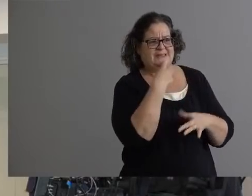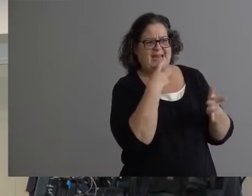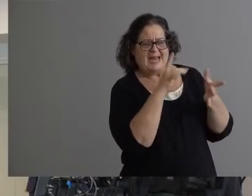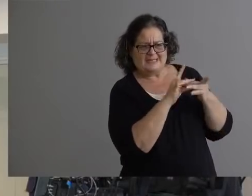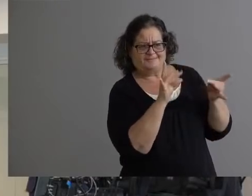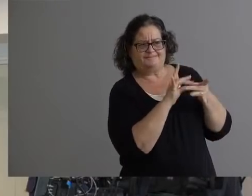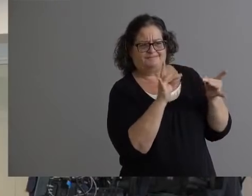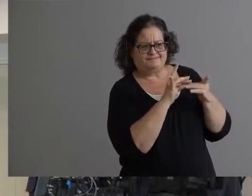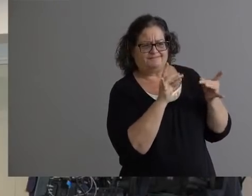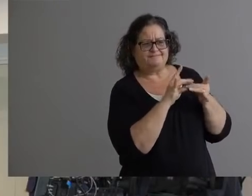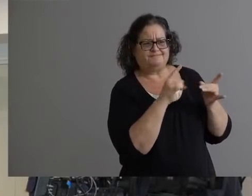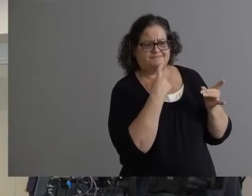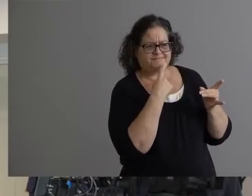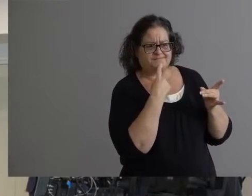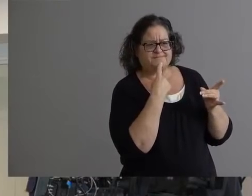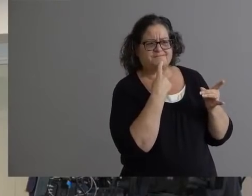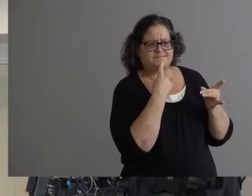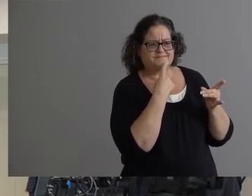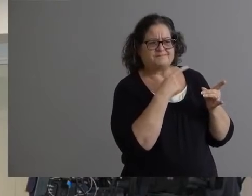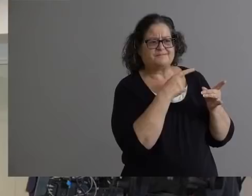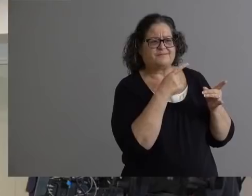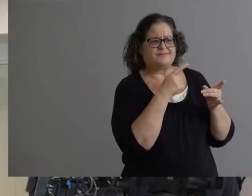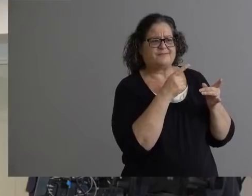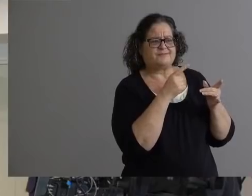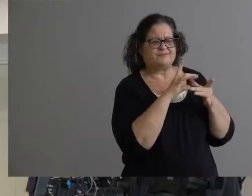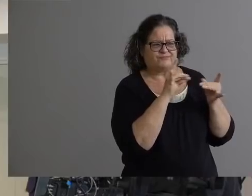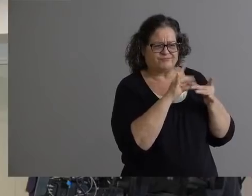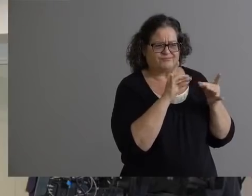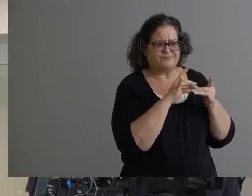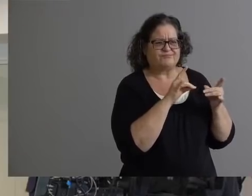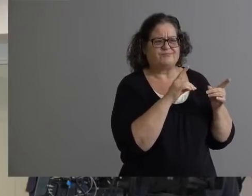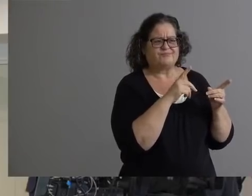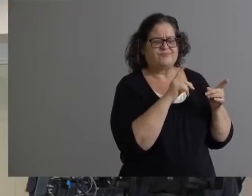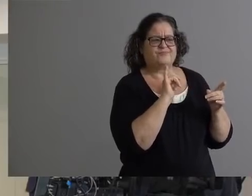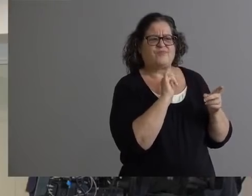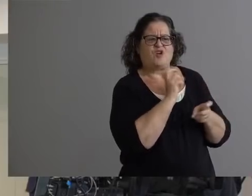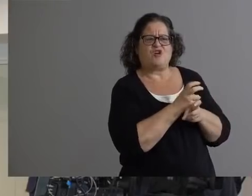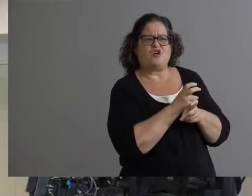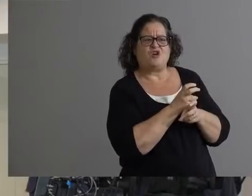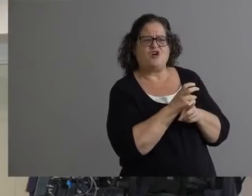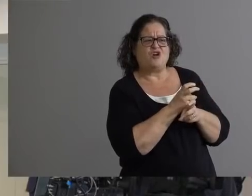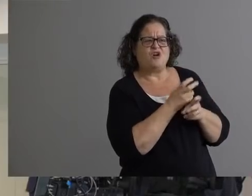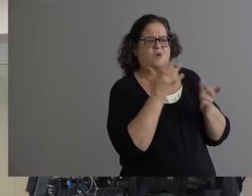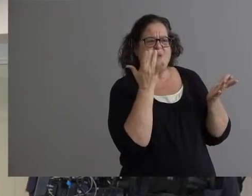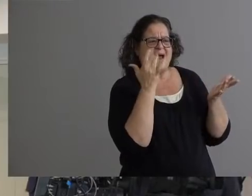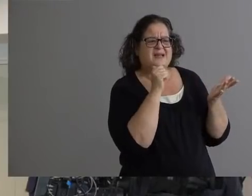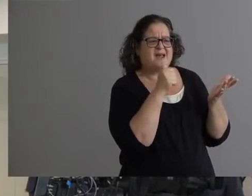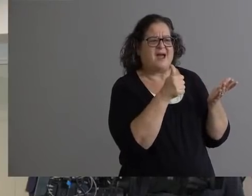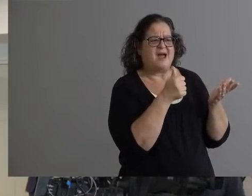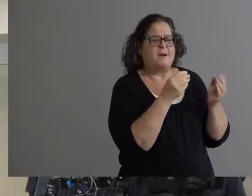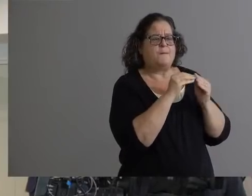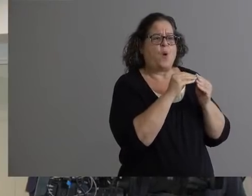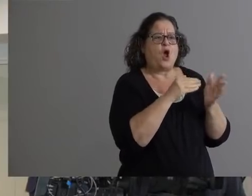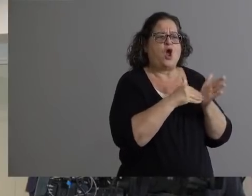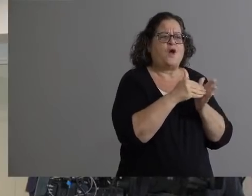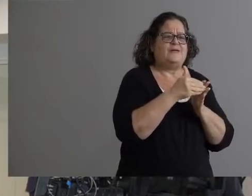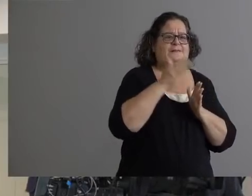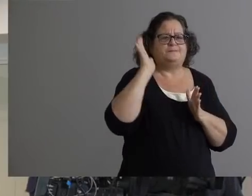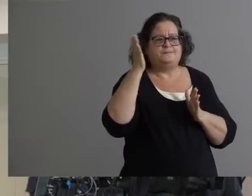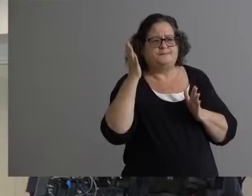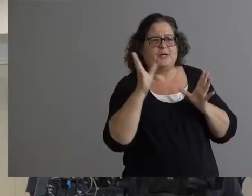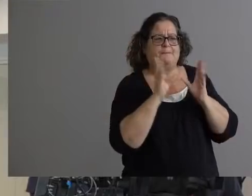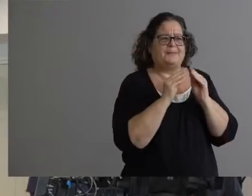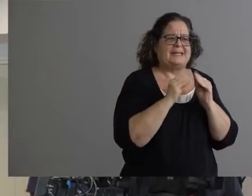is nearly impossible. Why are you not communicating and giving more updates if we are basically the